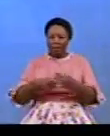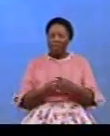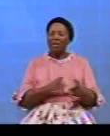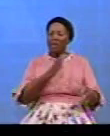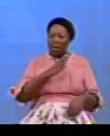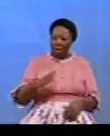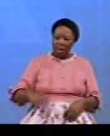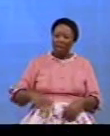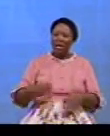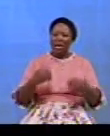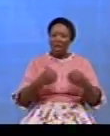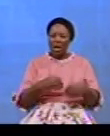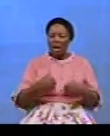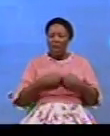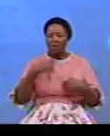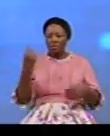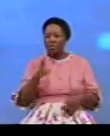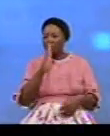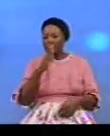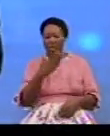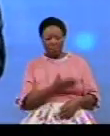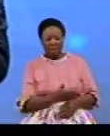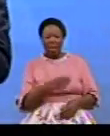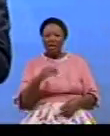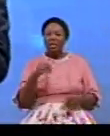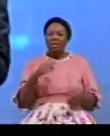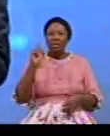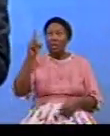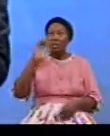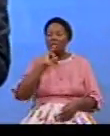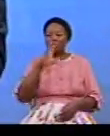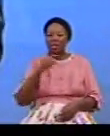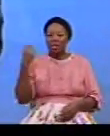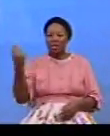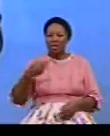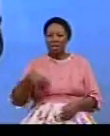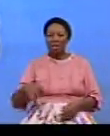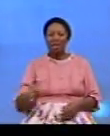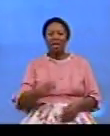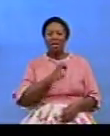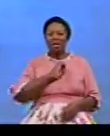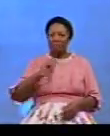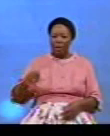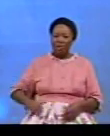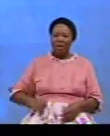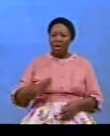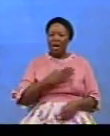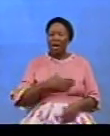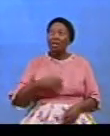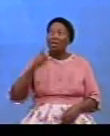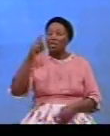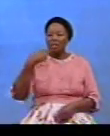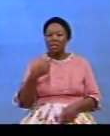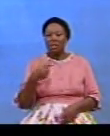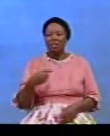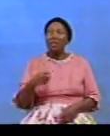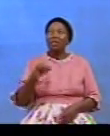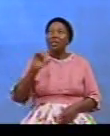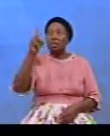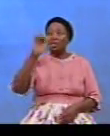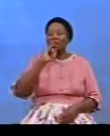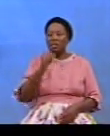from Old Testament until now, he makes provision that he